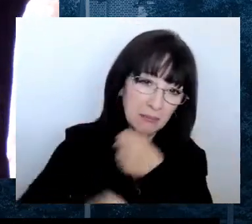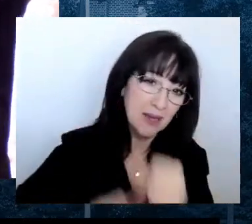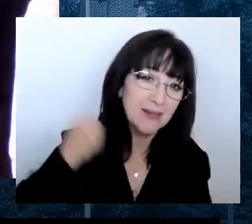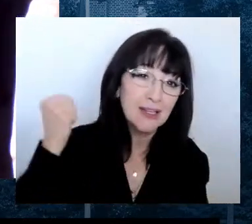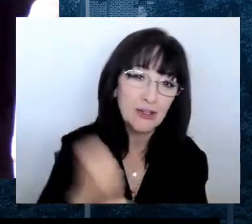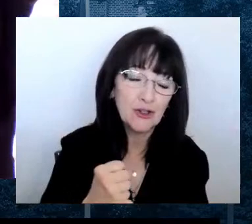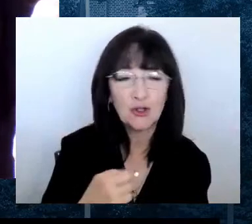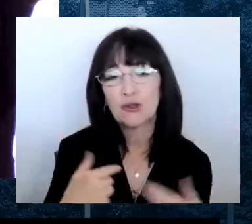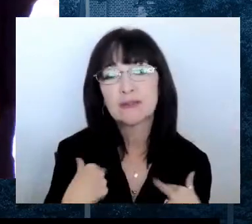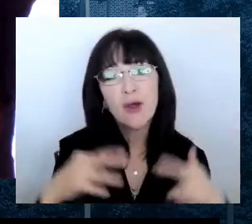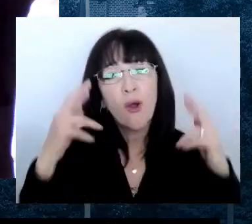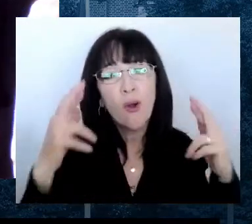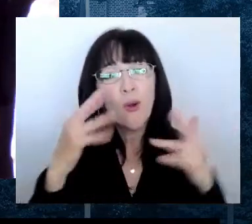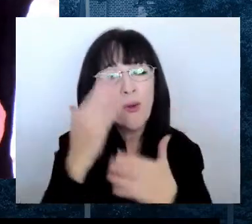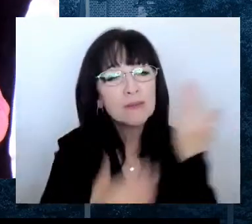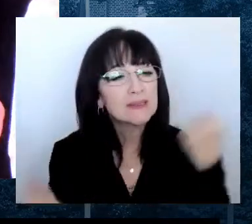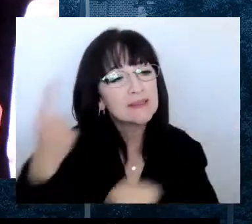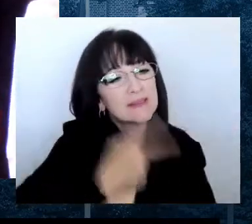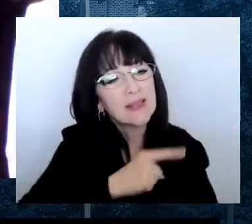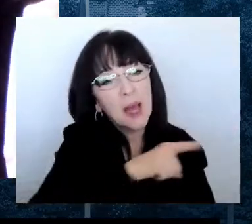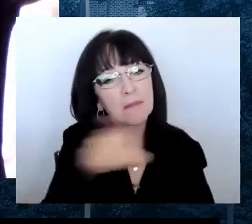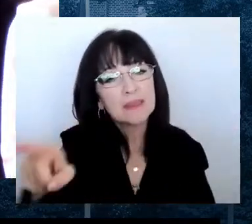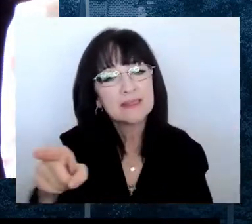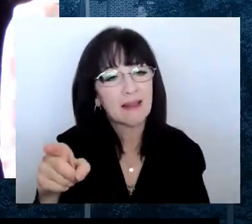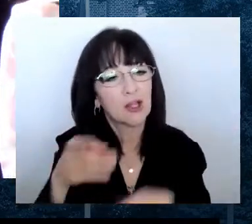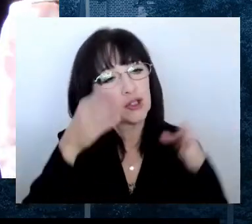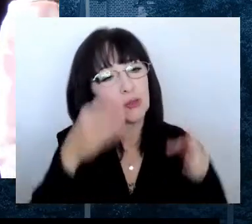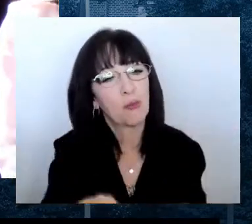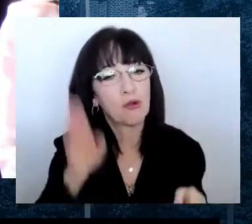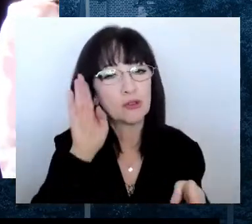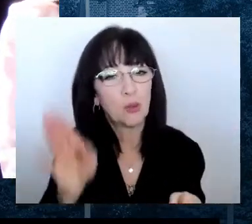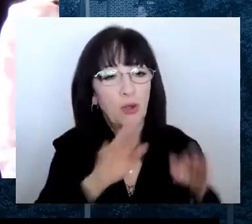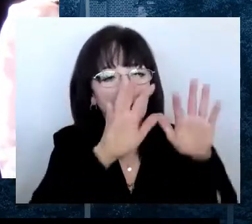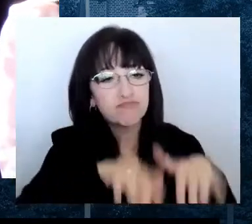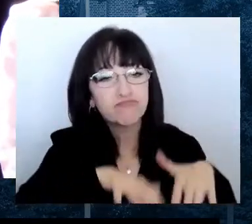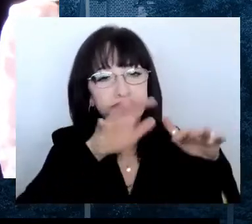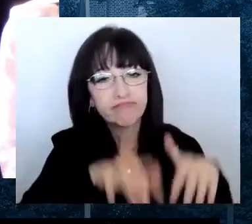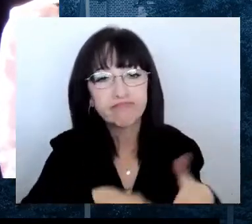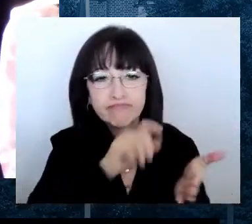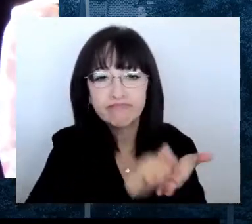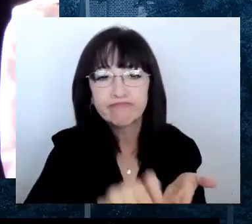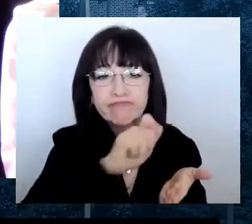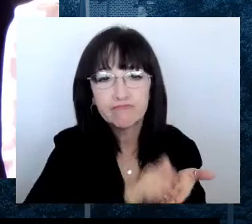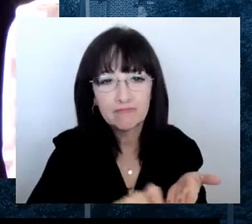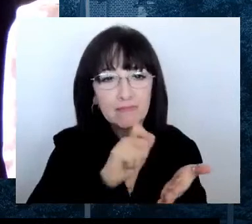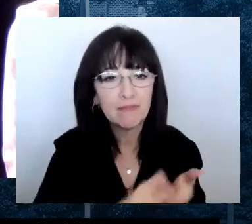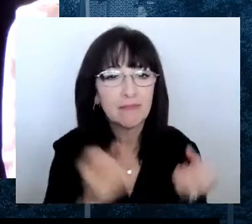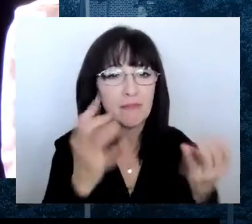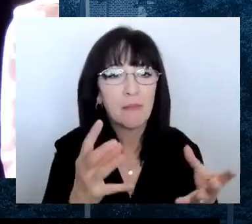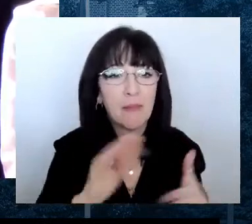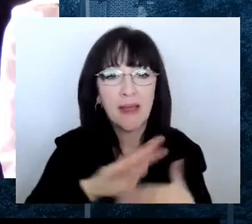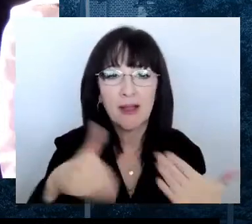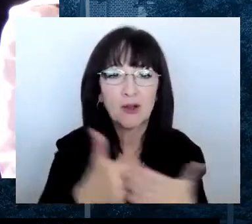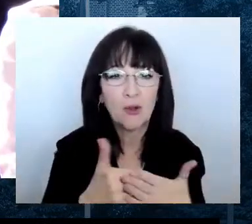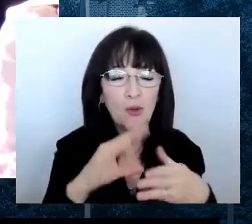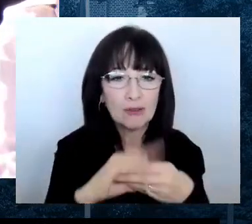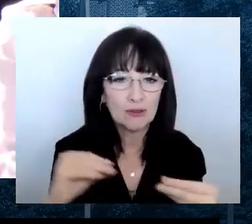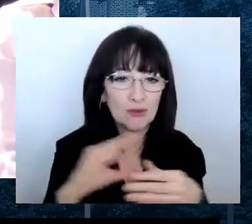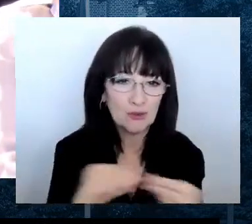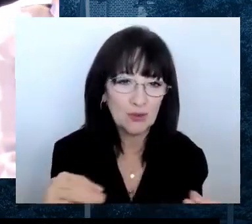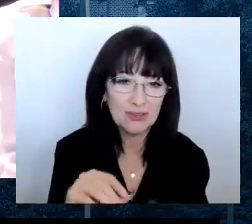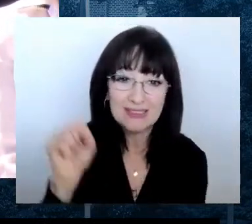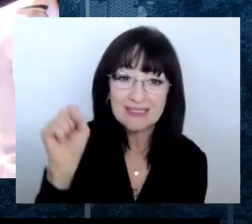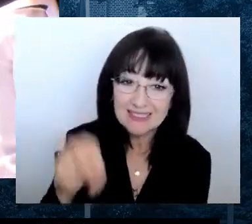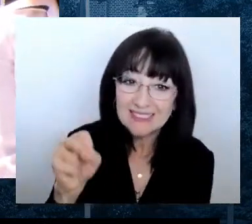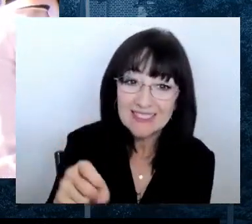There's so many stories to tell about how this all unfolded. It turns out that I can like brouhaha coffee more than I did